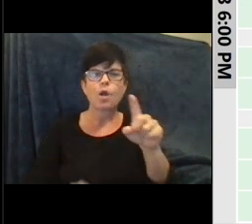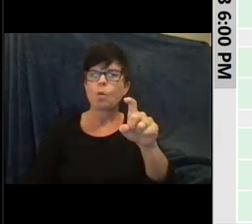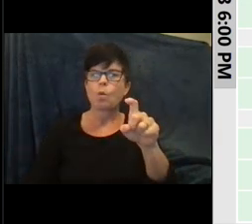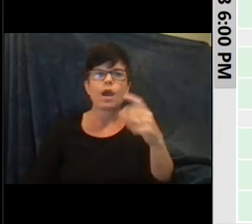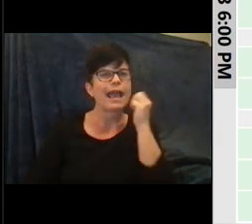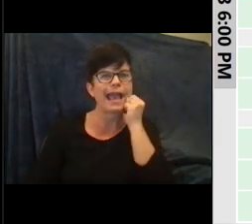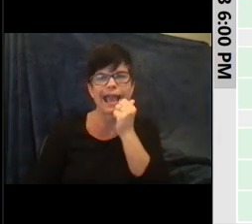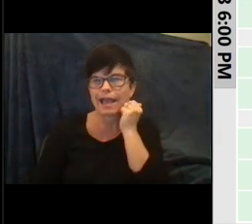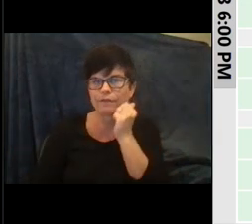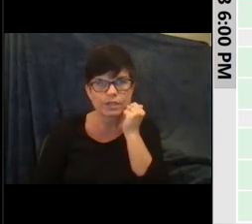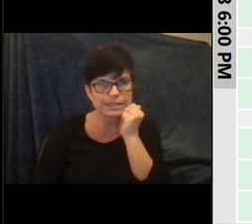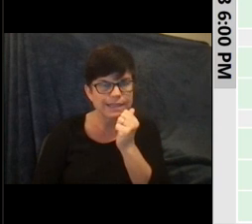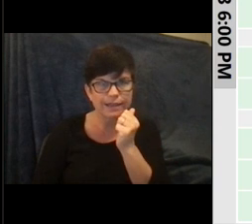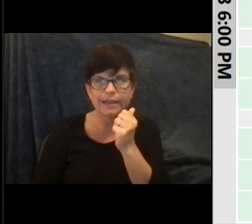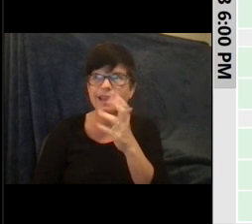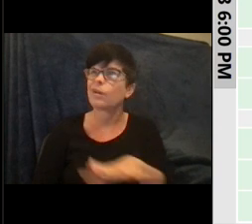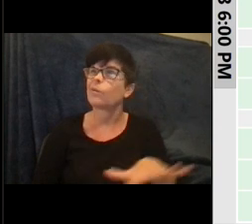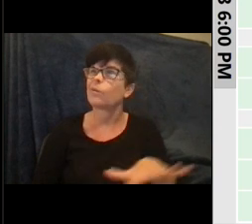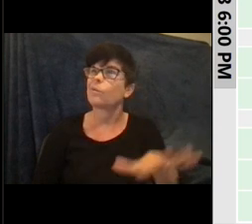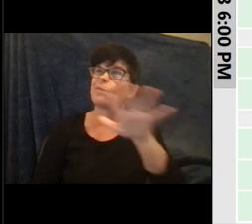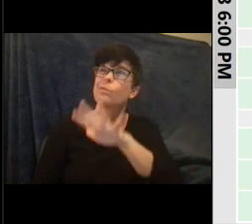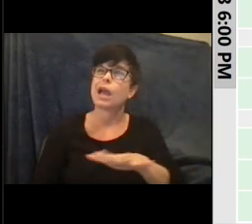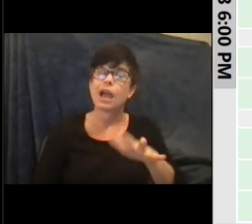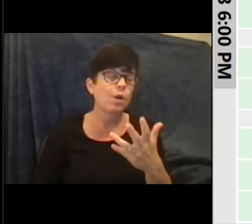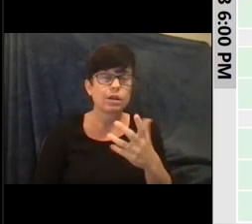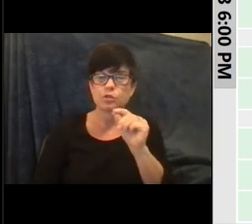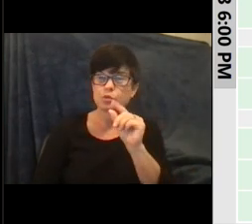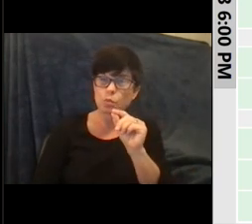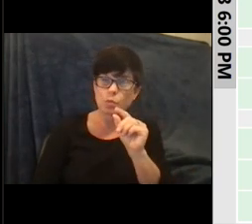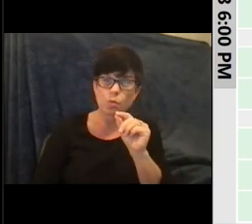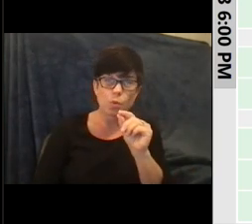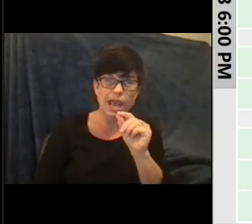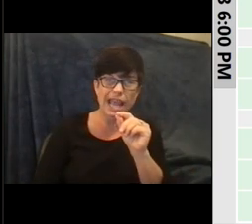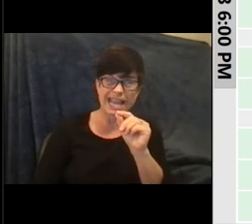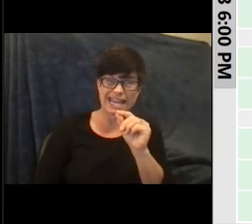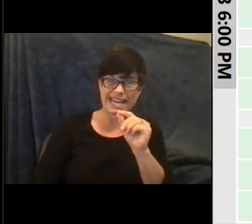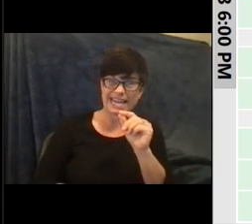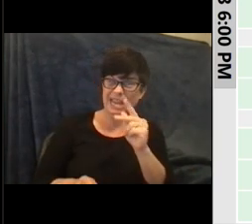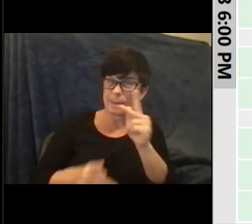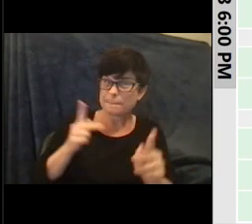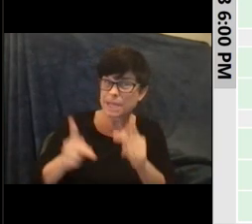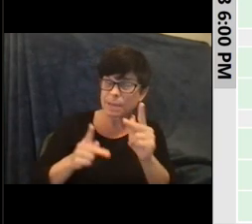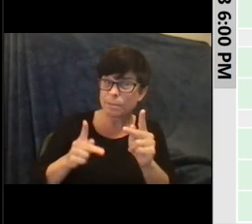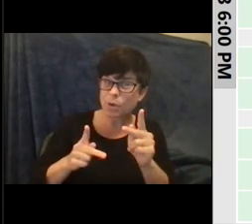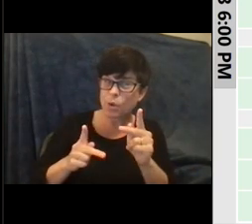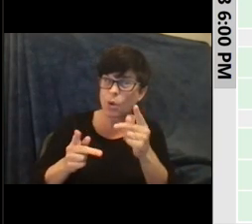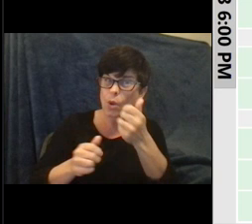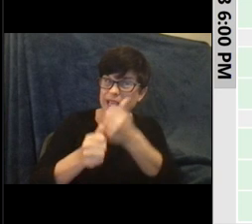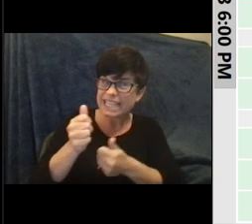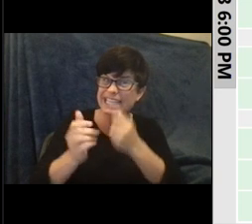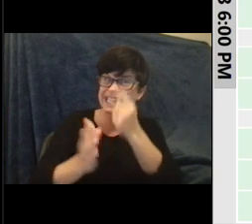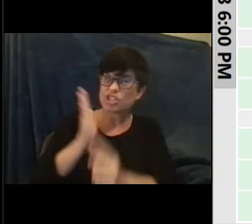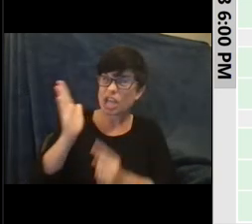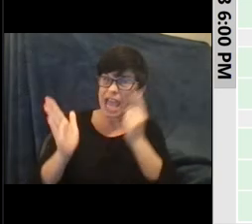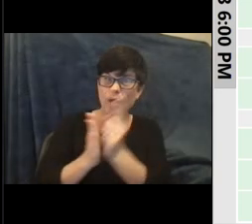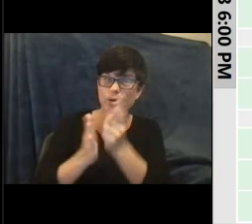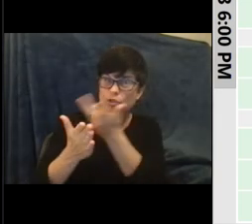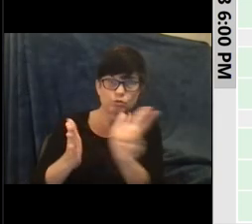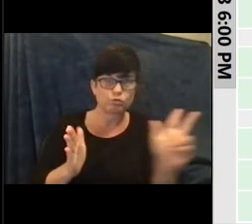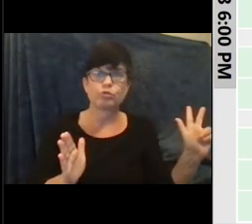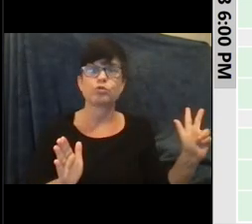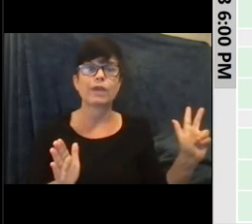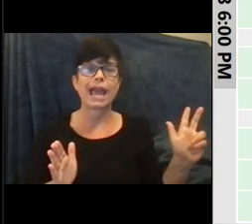there are somewhere in the neighborhood of 20 parkers per hour turned around because the parking garage